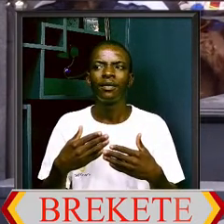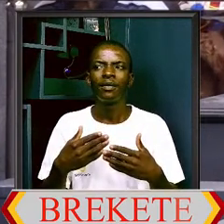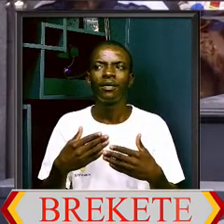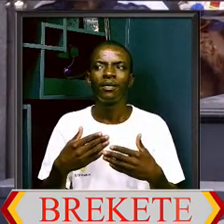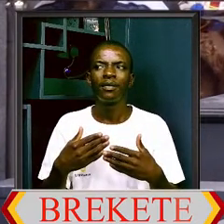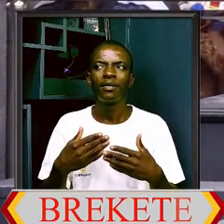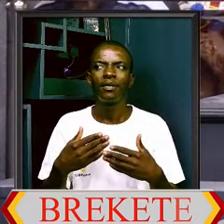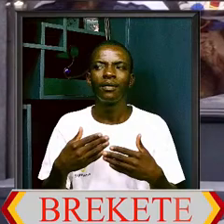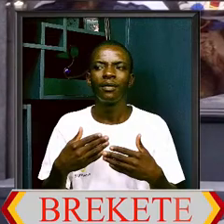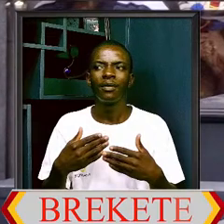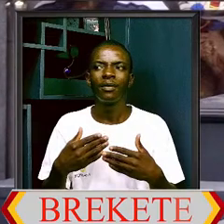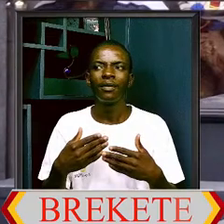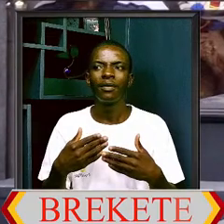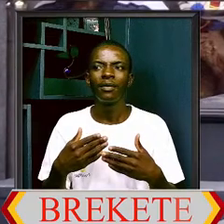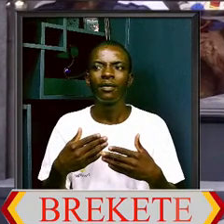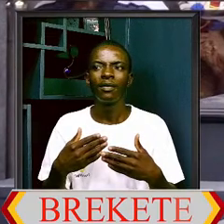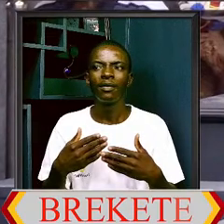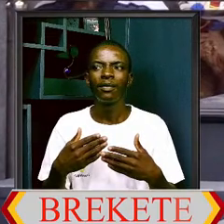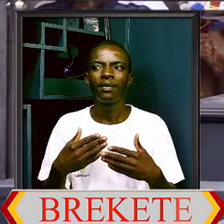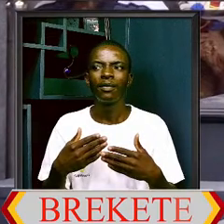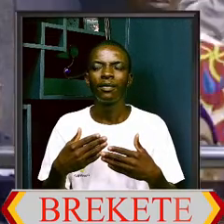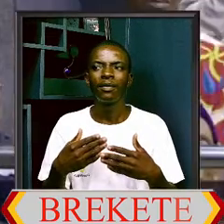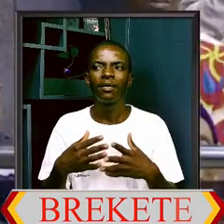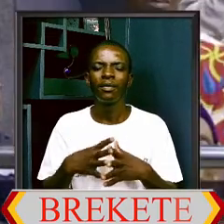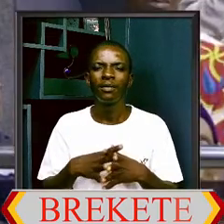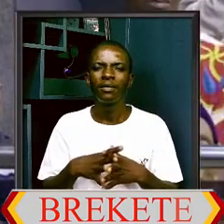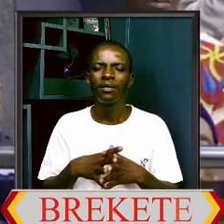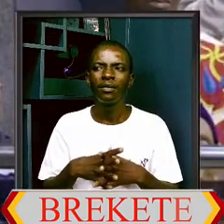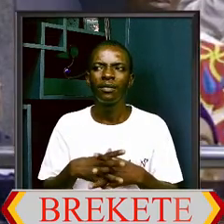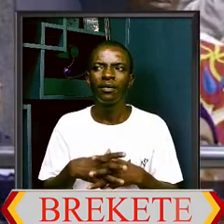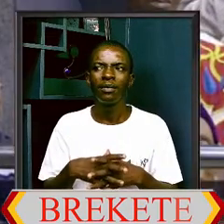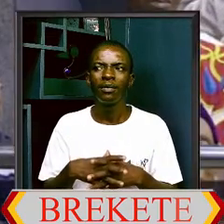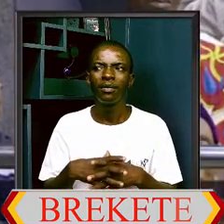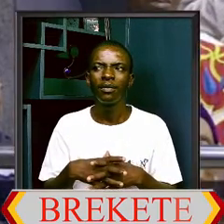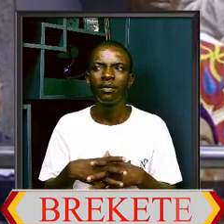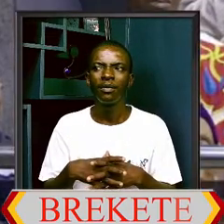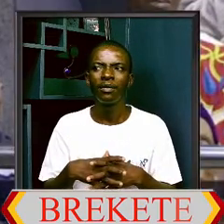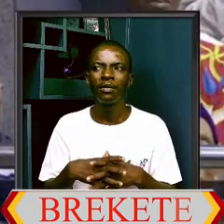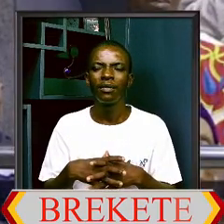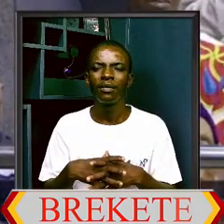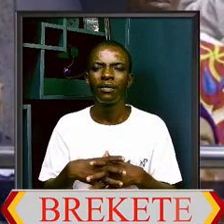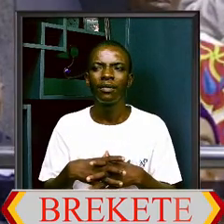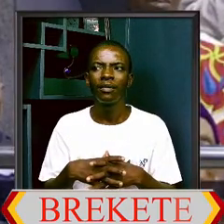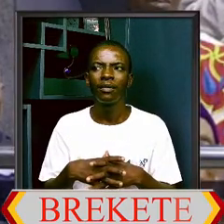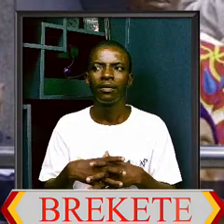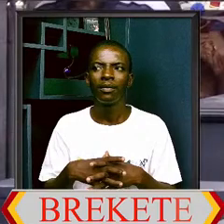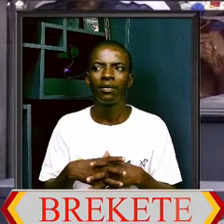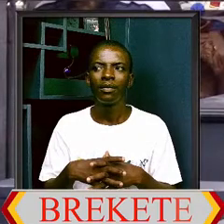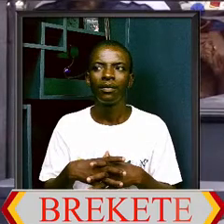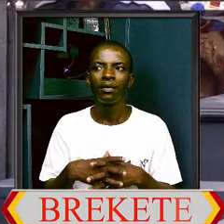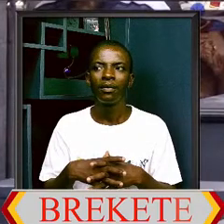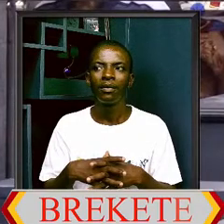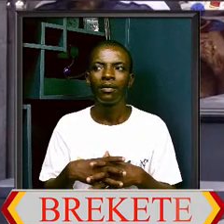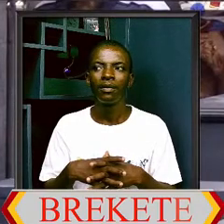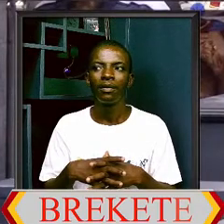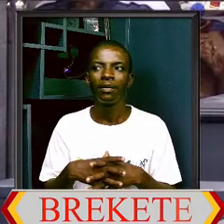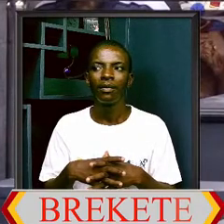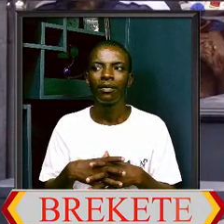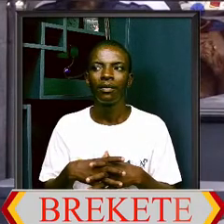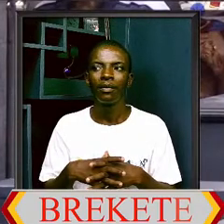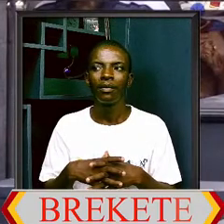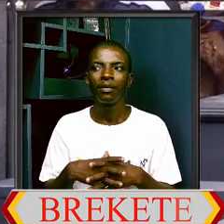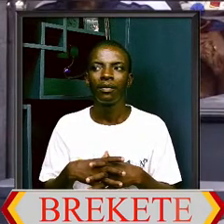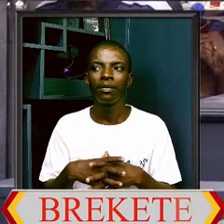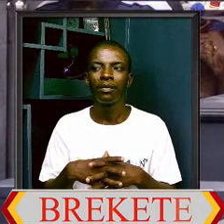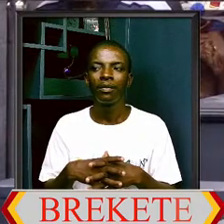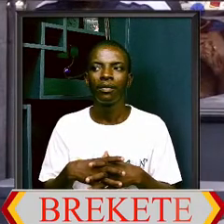saved a lot of life not only his but also from my mom's life yeah she's worried right definitely because we are not fun she started